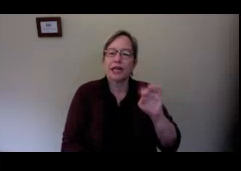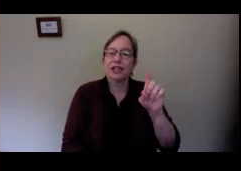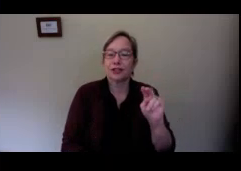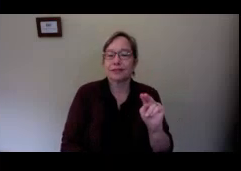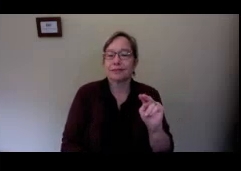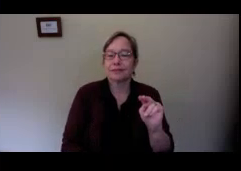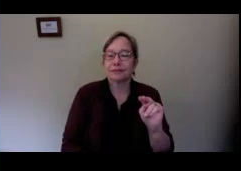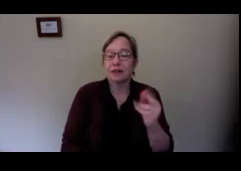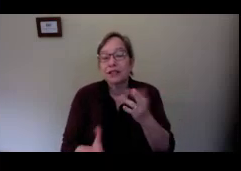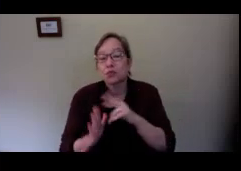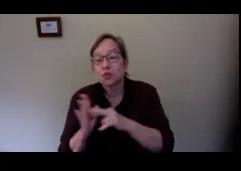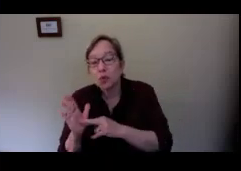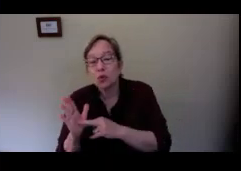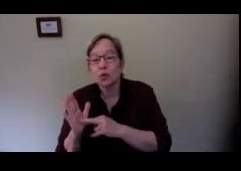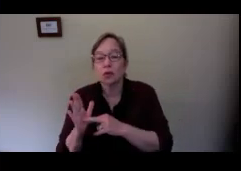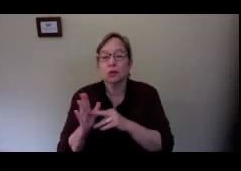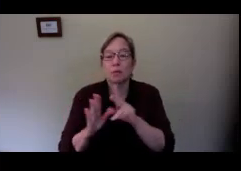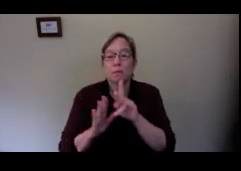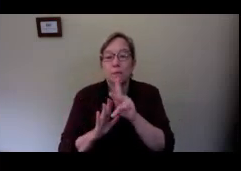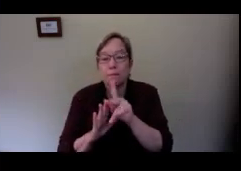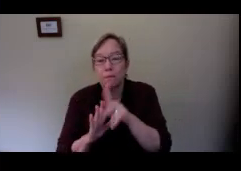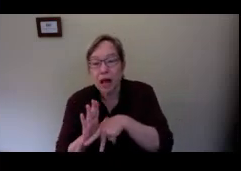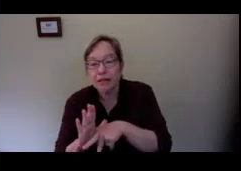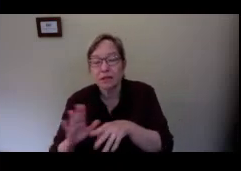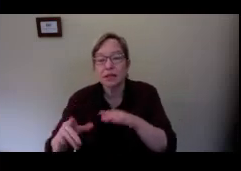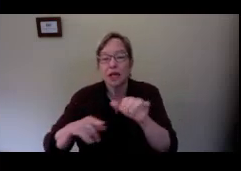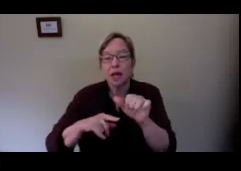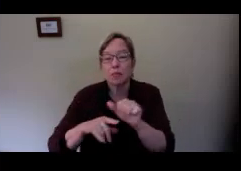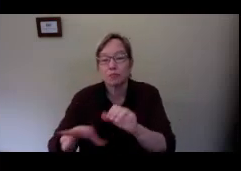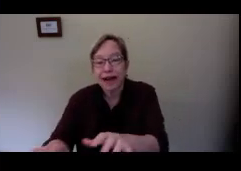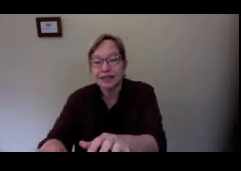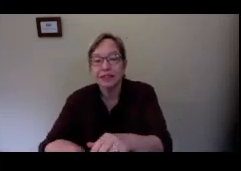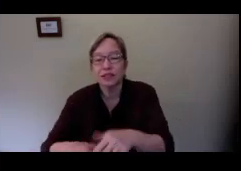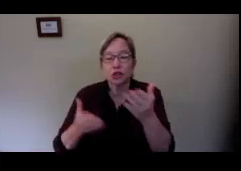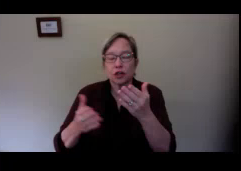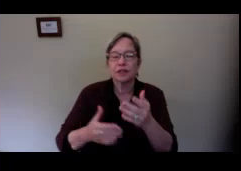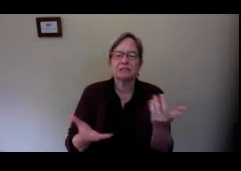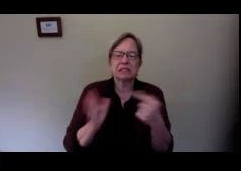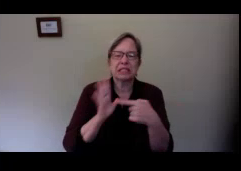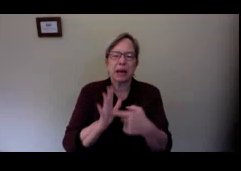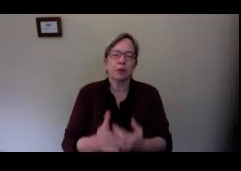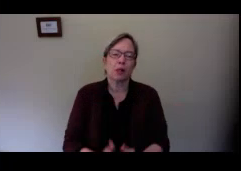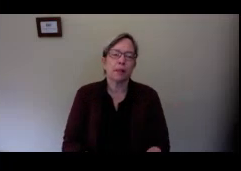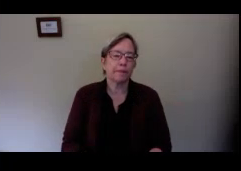to a rule, policy, practice, or service. So can anyone think of what some examples of that might be?